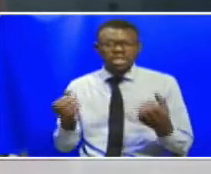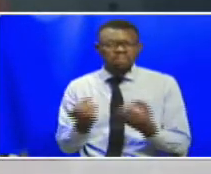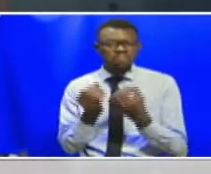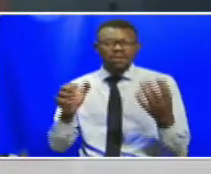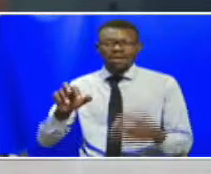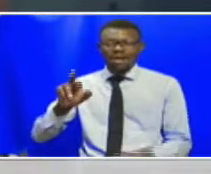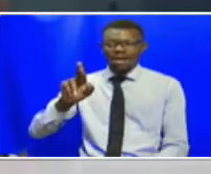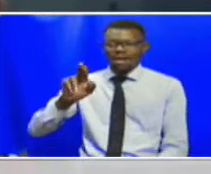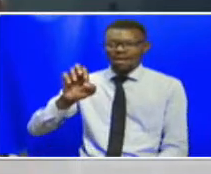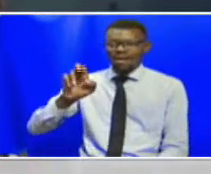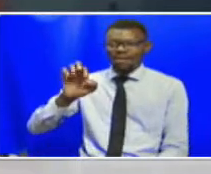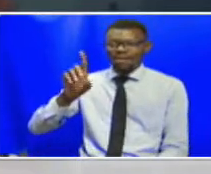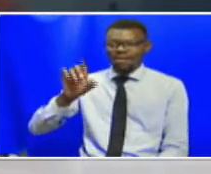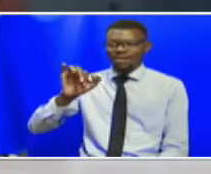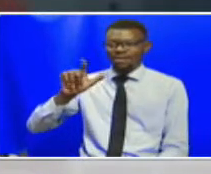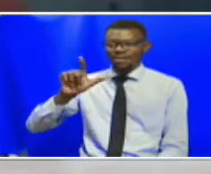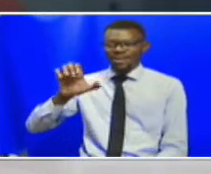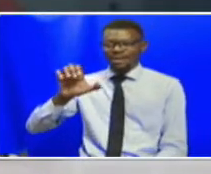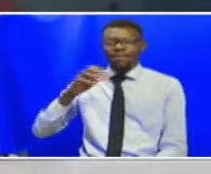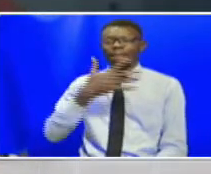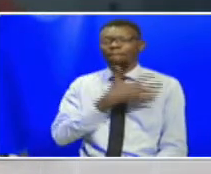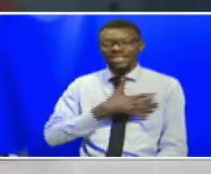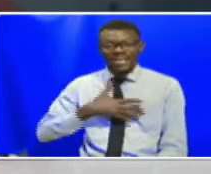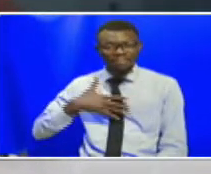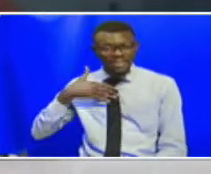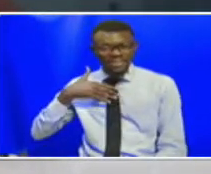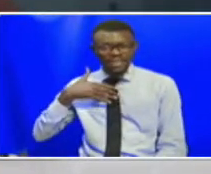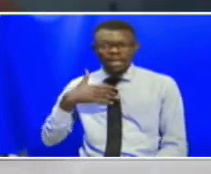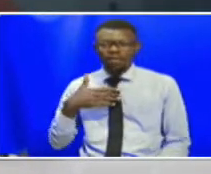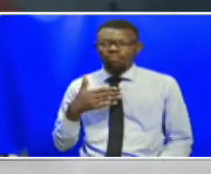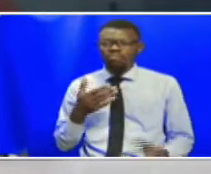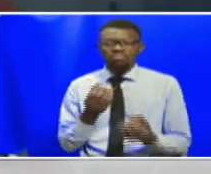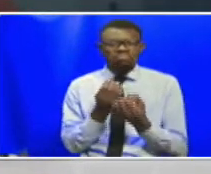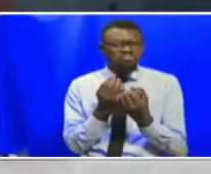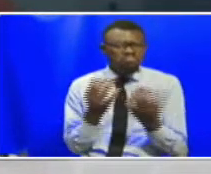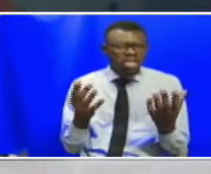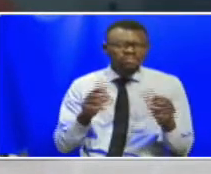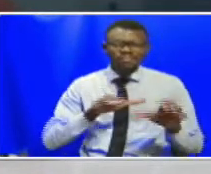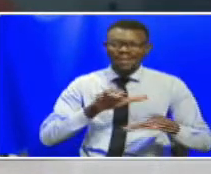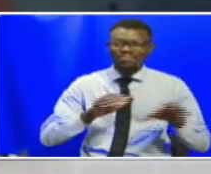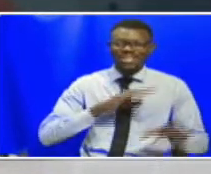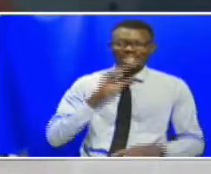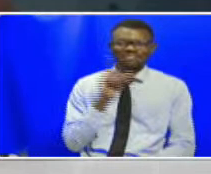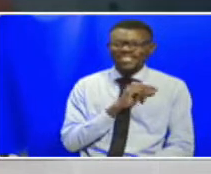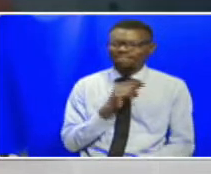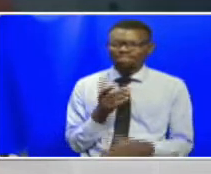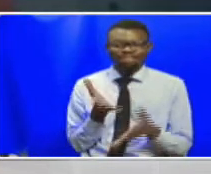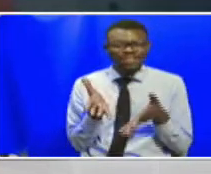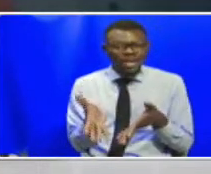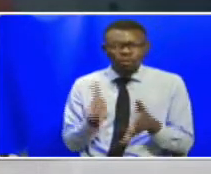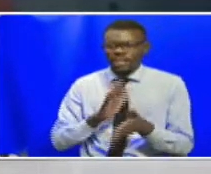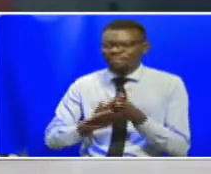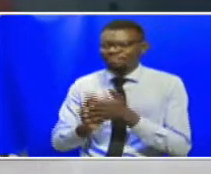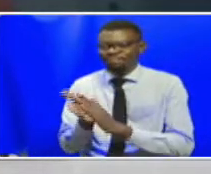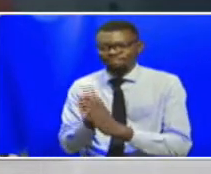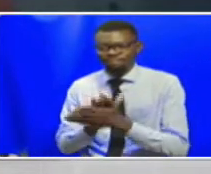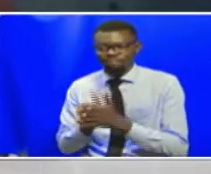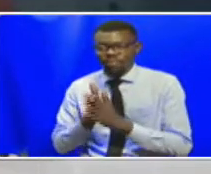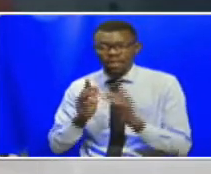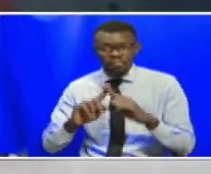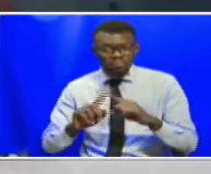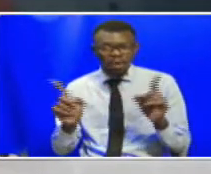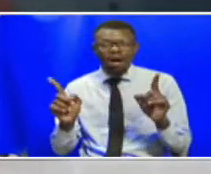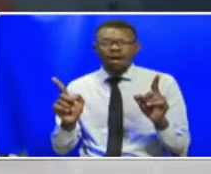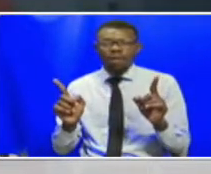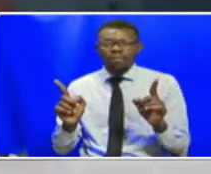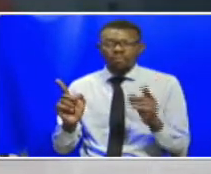community in Marsabit County. Most of them have lost their livestock and have nothing to hold on to. But with this, there is a